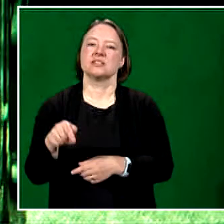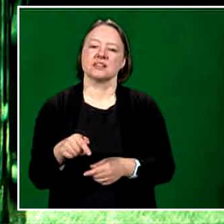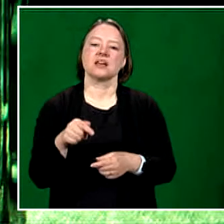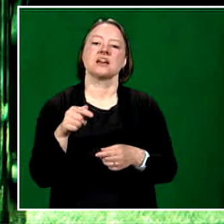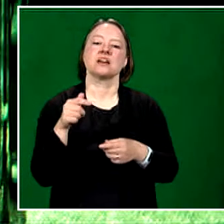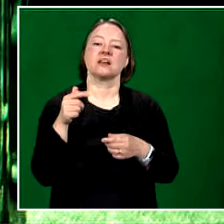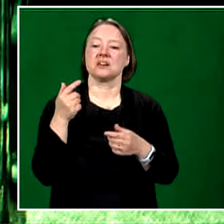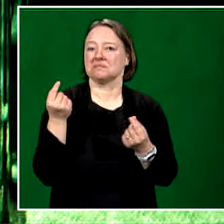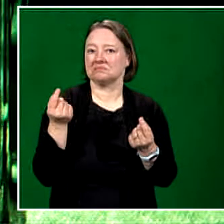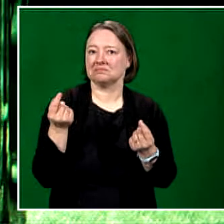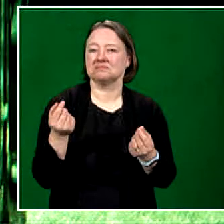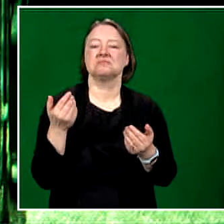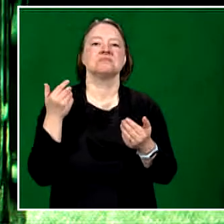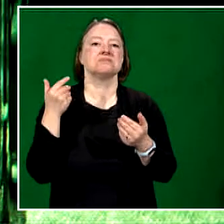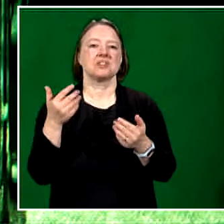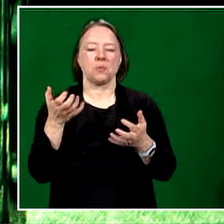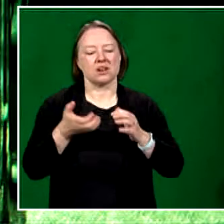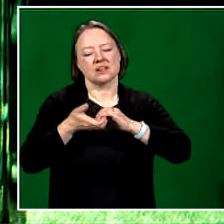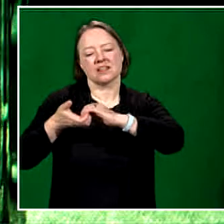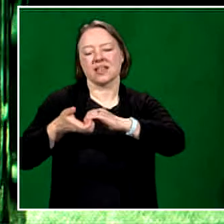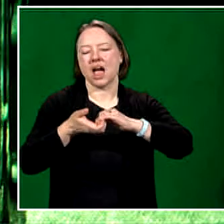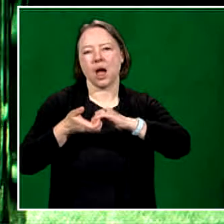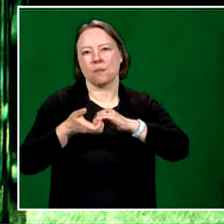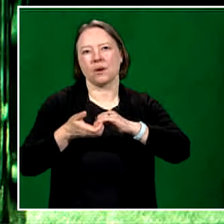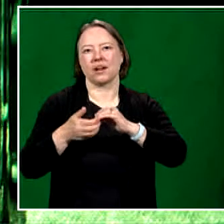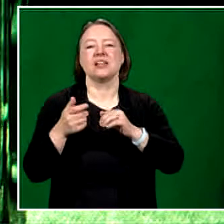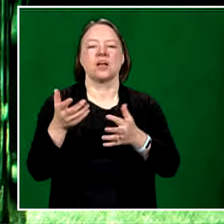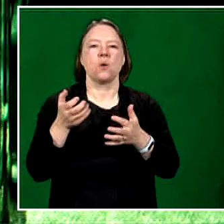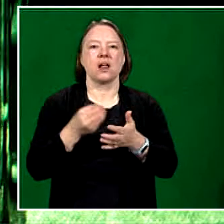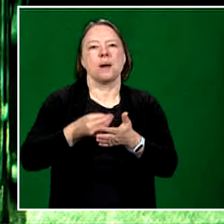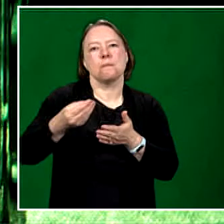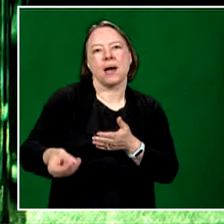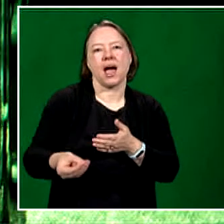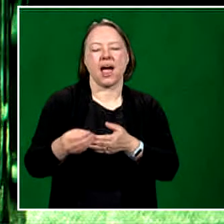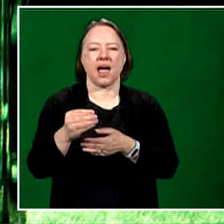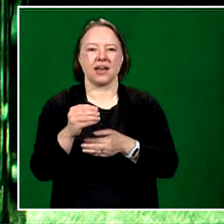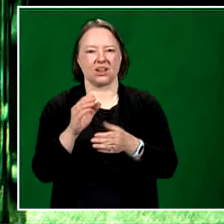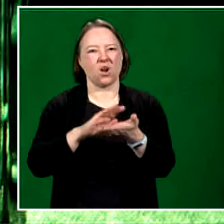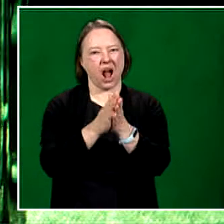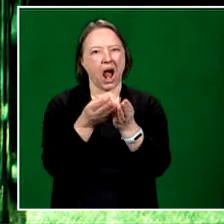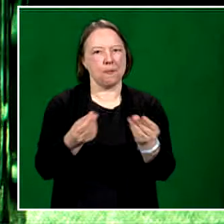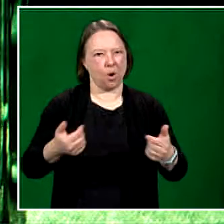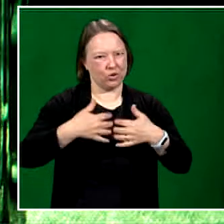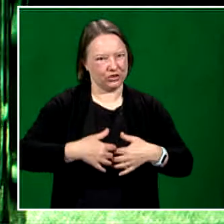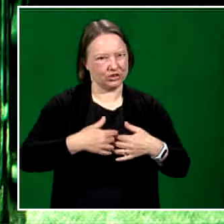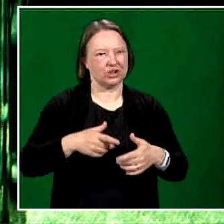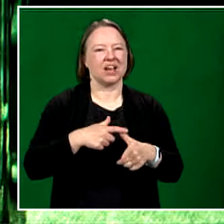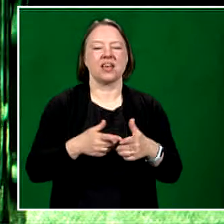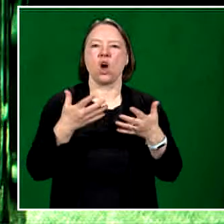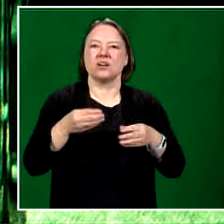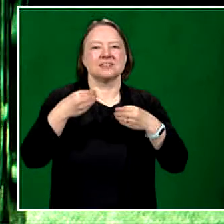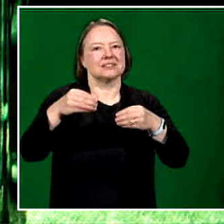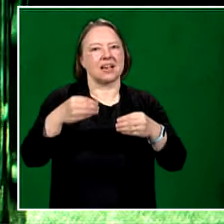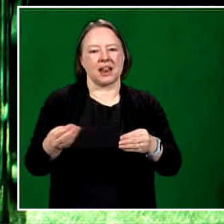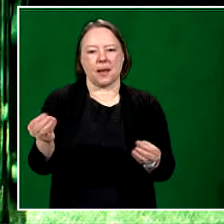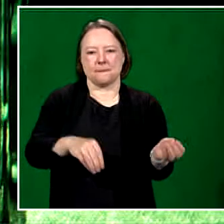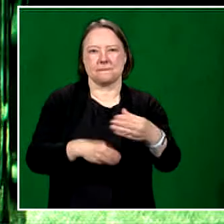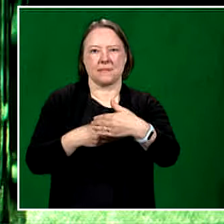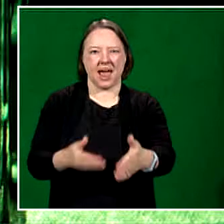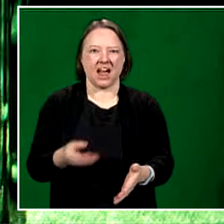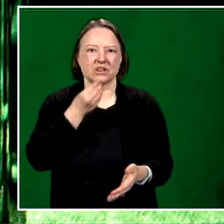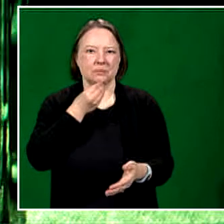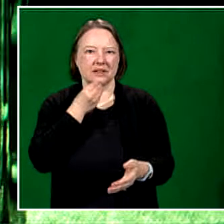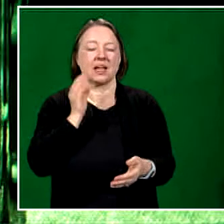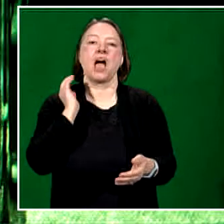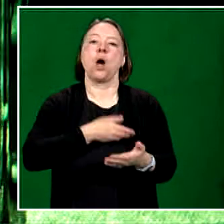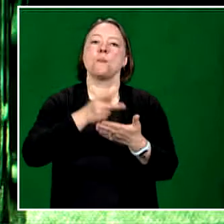in the direction of this collaboration. They're now looking to buy a composter, and they are already selling packaged meals. Our